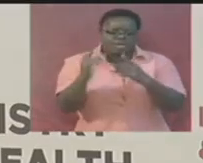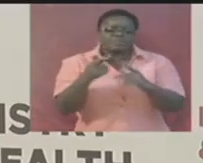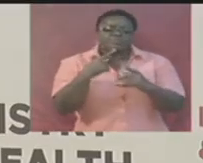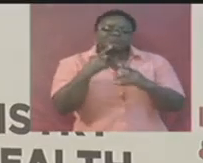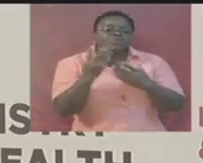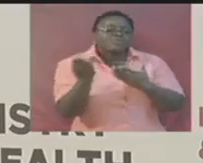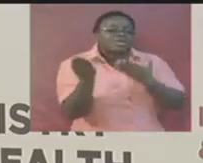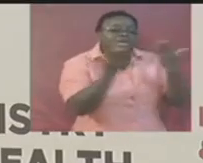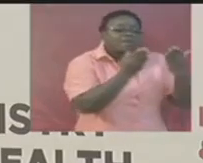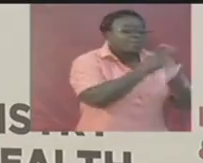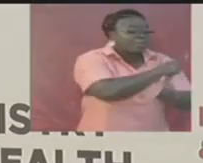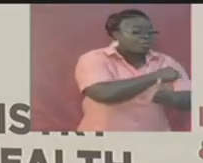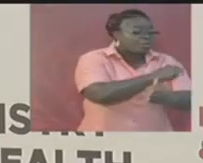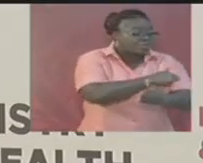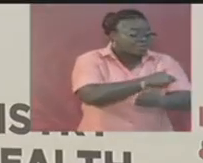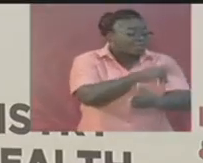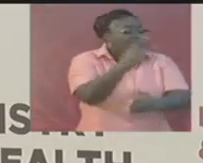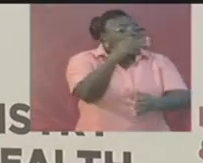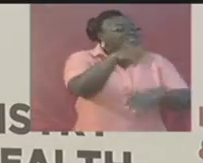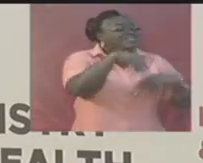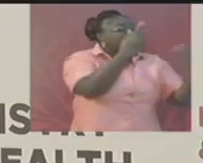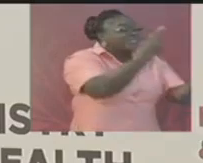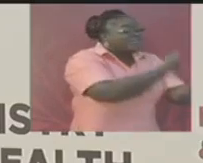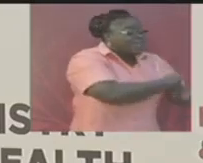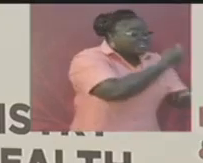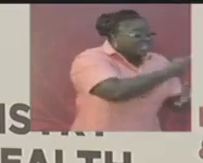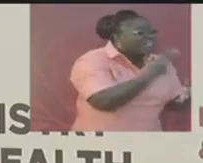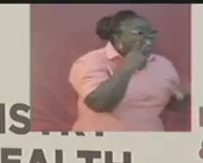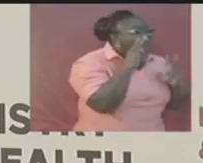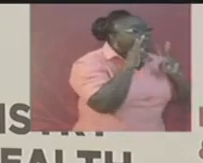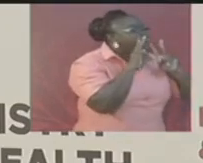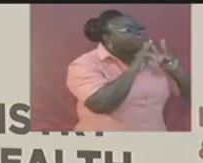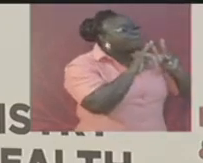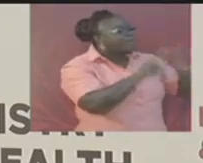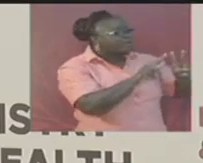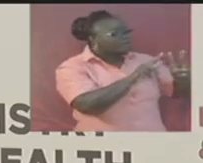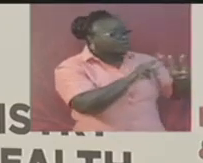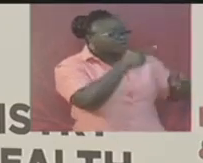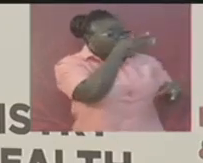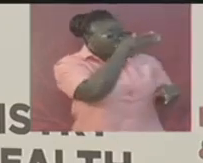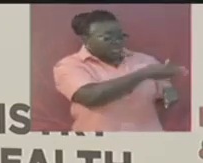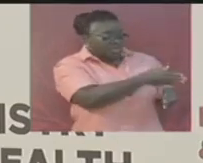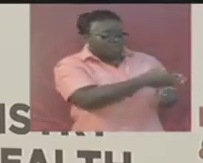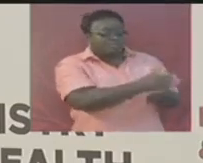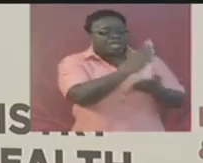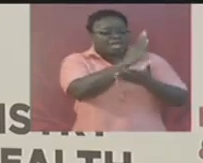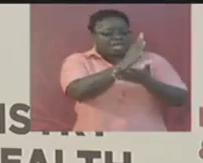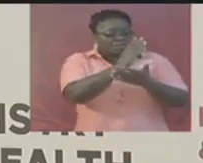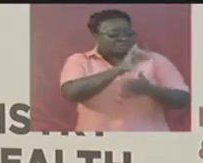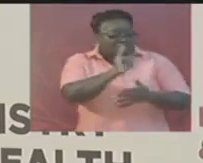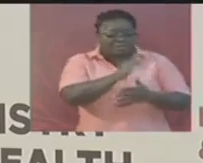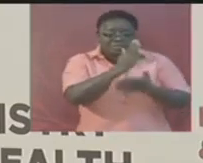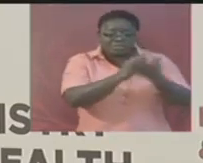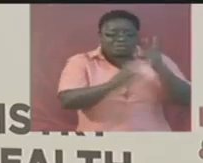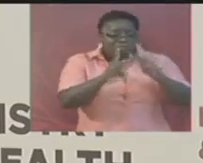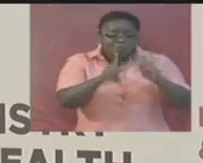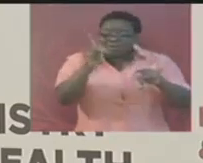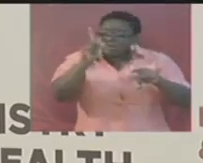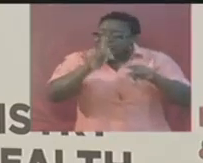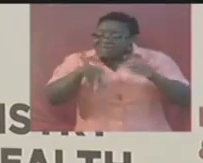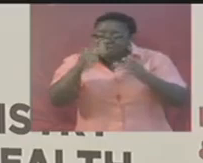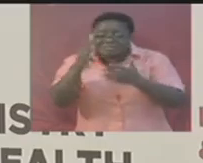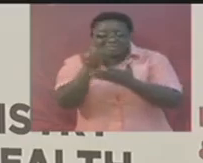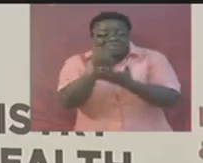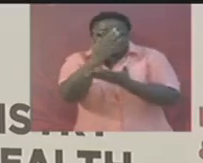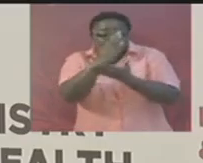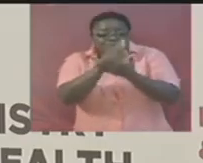point. There are lots of different vaccines that are coming up, and some people cannot take certain vaccines, so we will have to get others for them. But